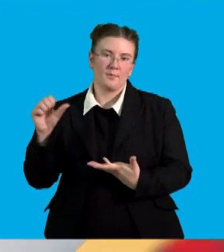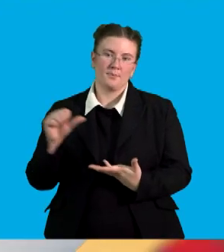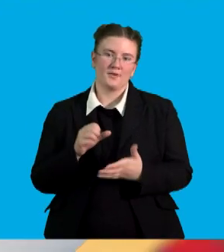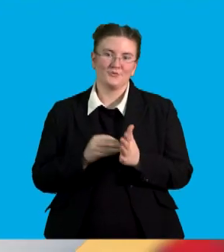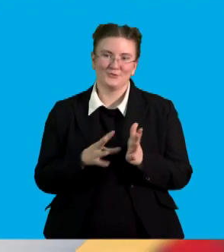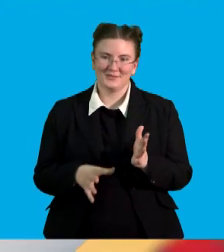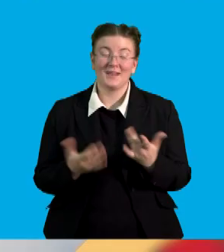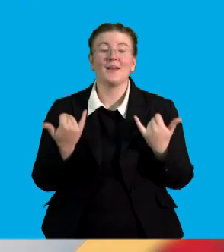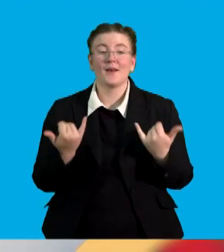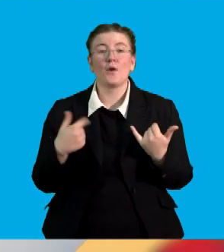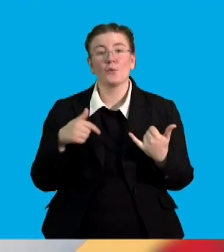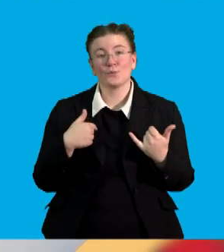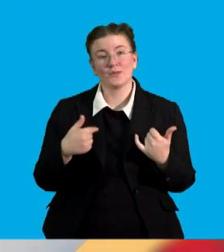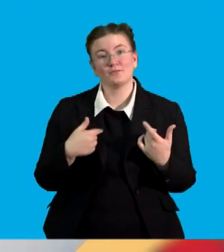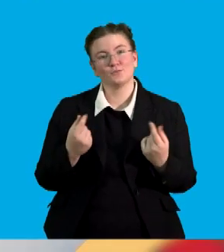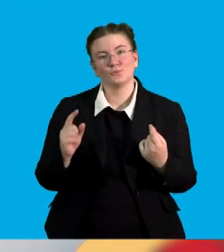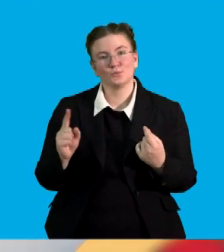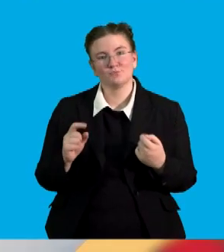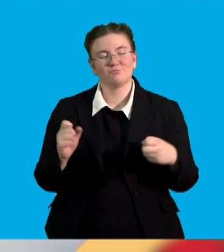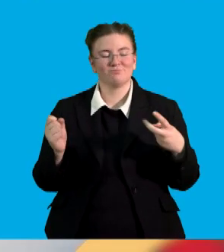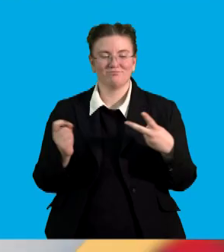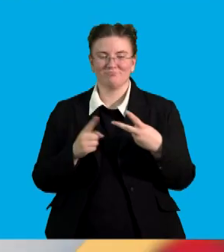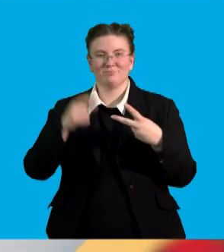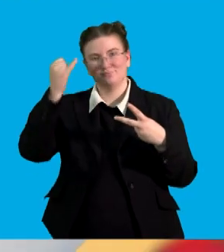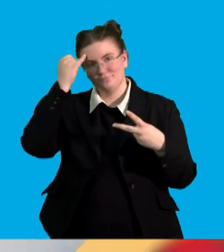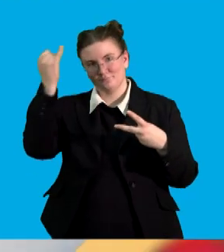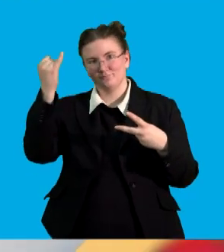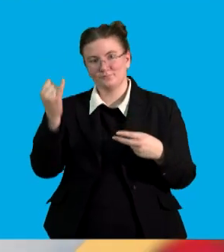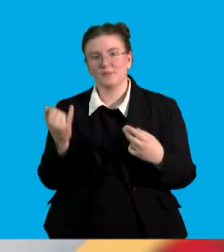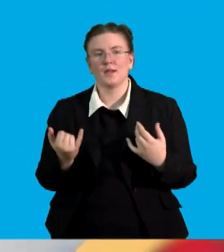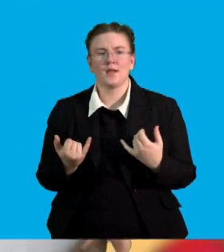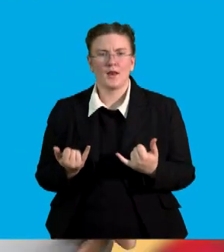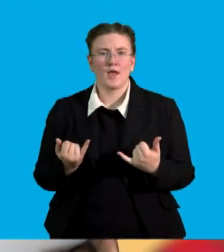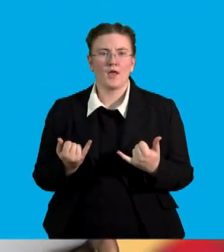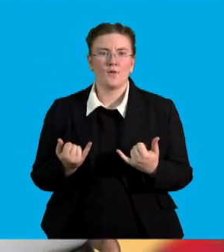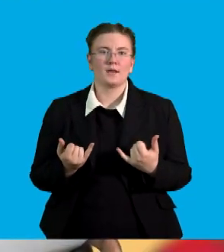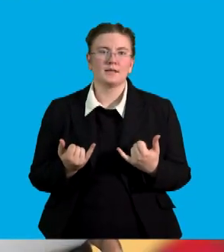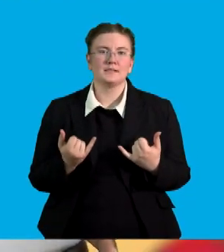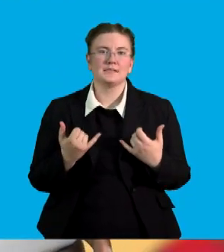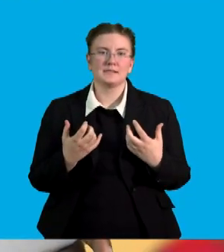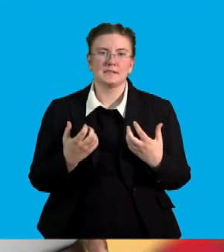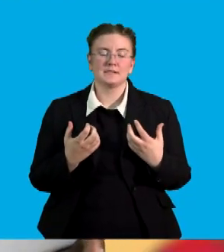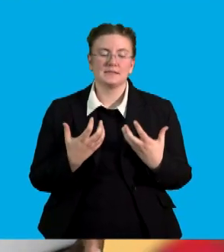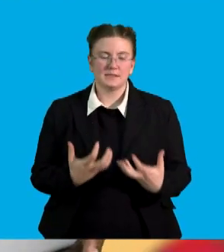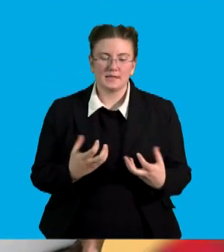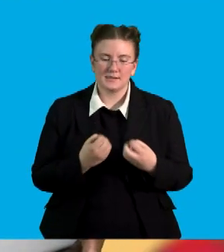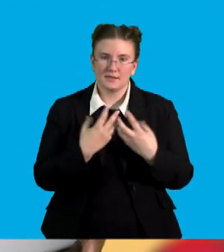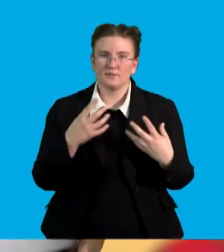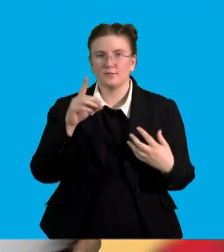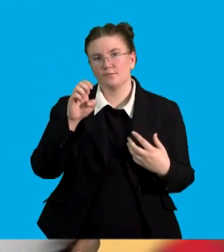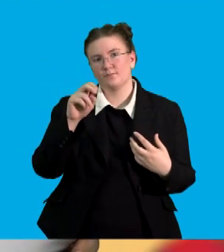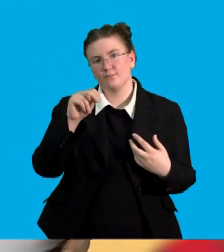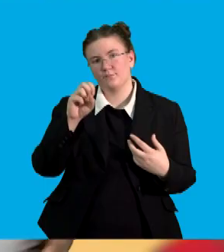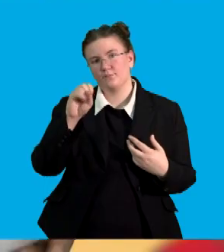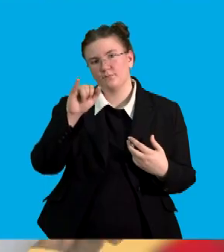Welcome back, learners. So now we're going to go to our second concept for this lesson. So that is now the density and the states of matter. So